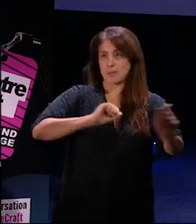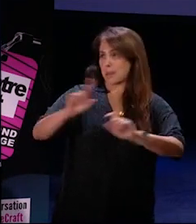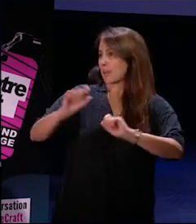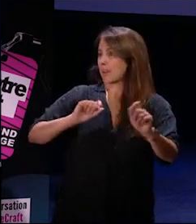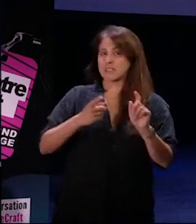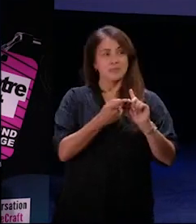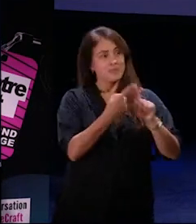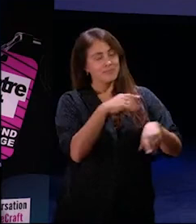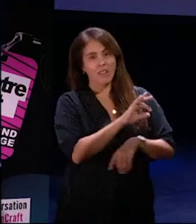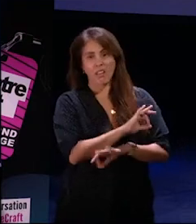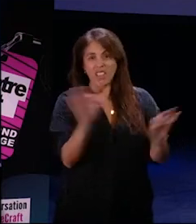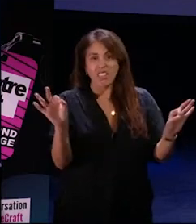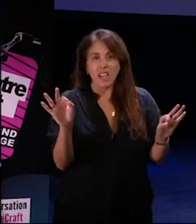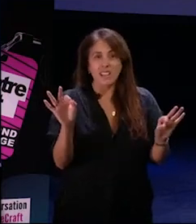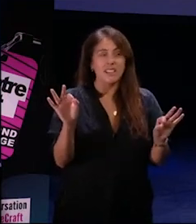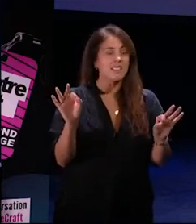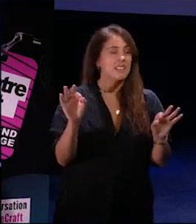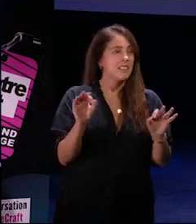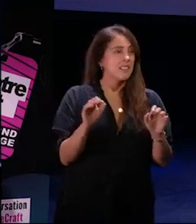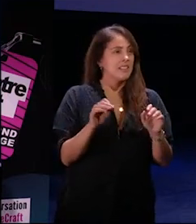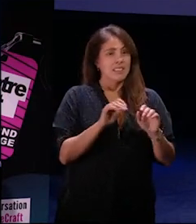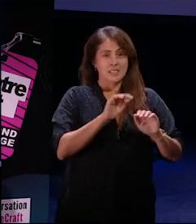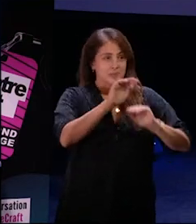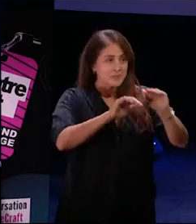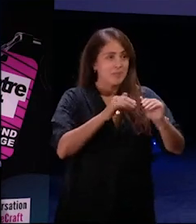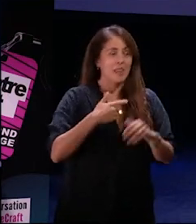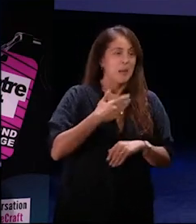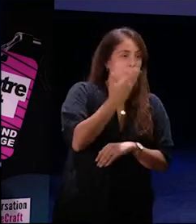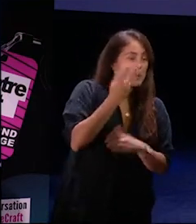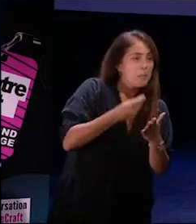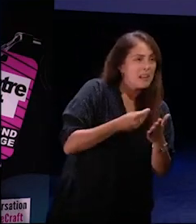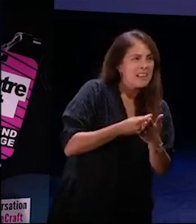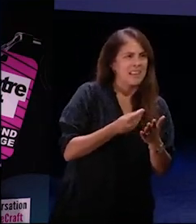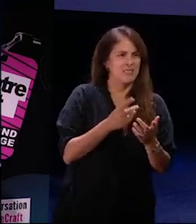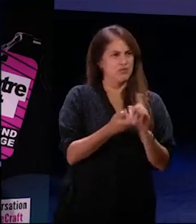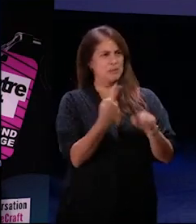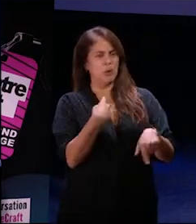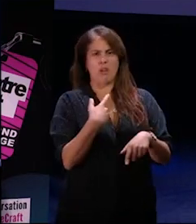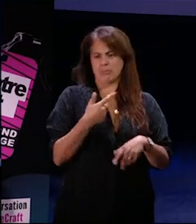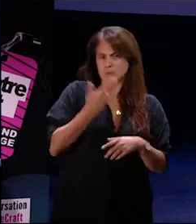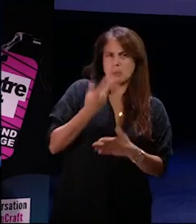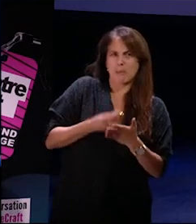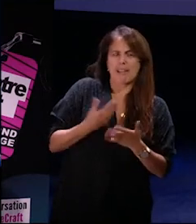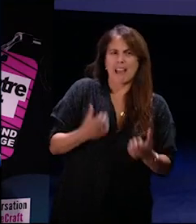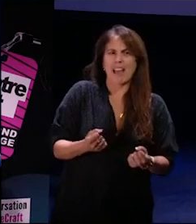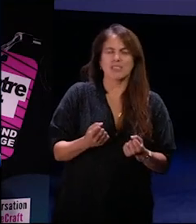no response, with no's, with I don't actually have money, I don't know why you think I have money, all of those things. But